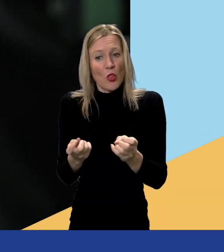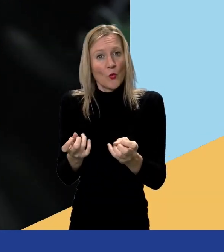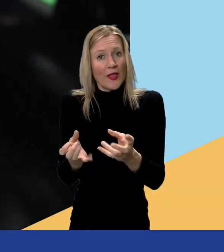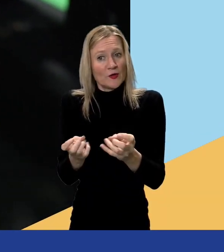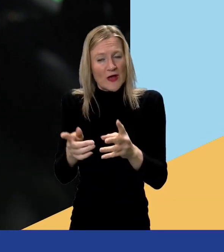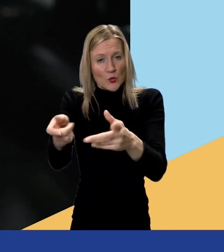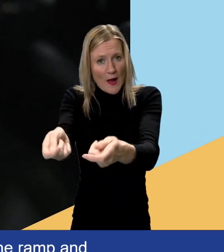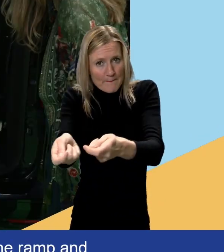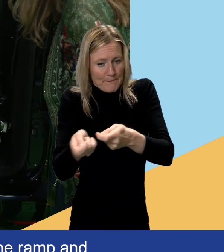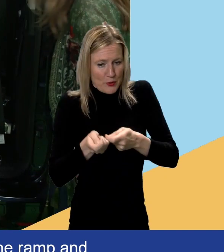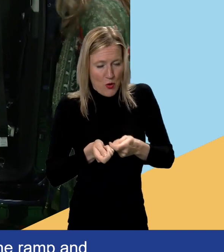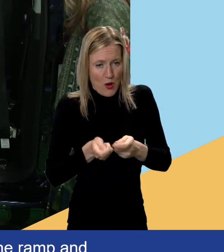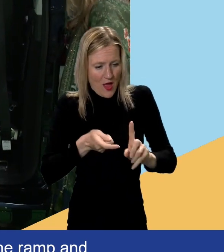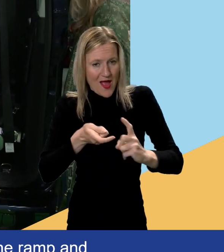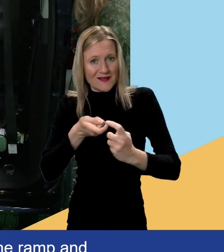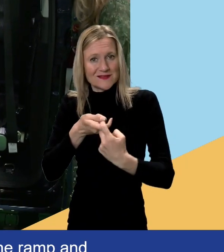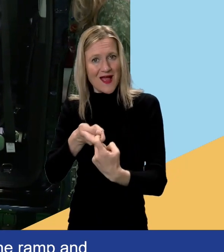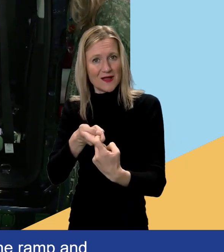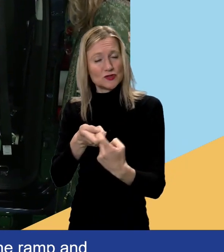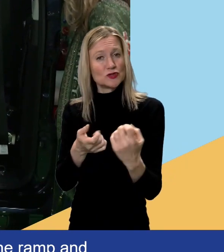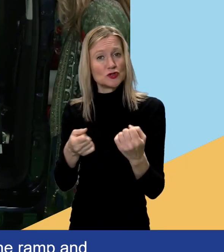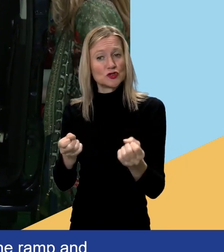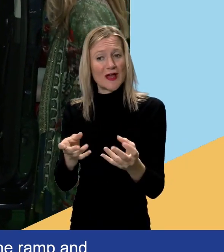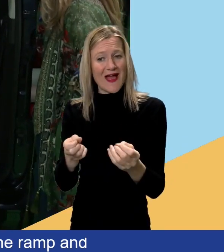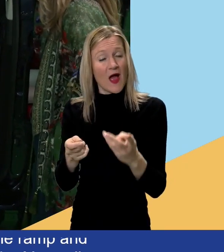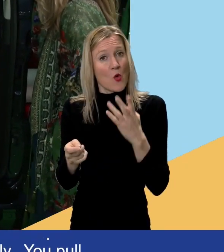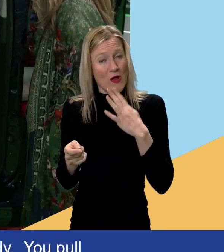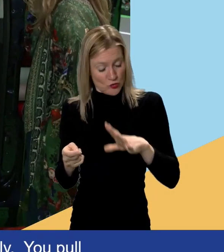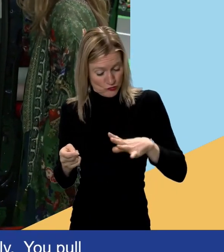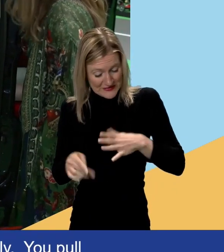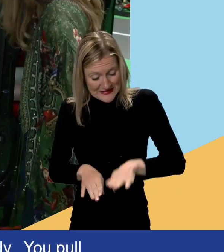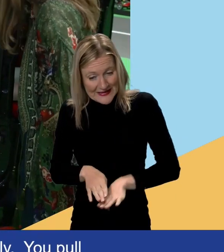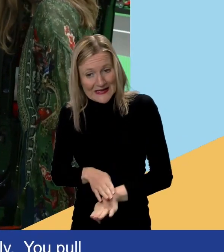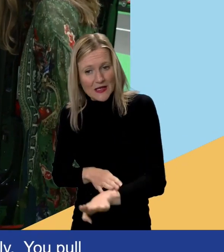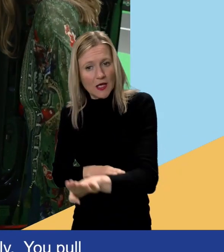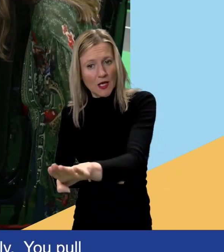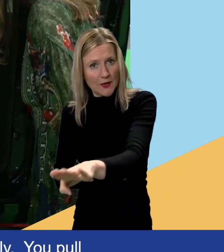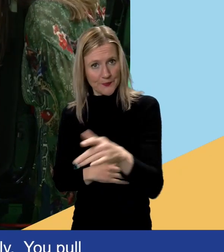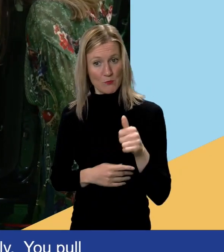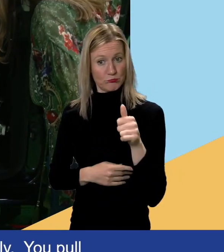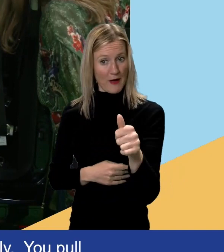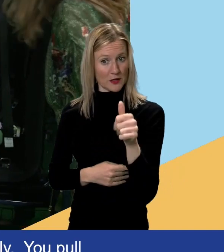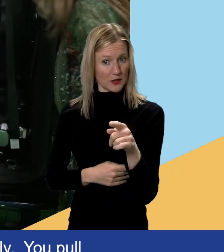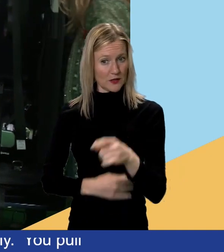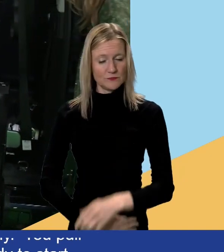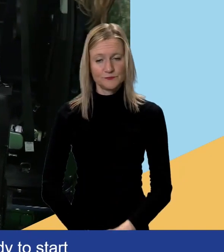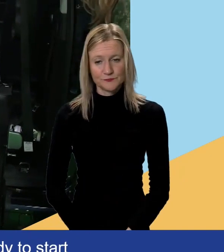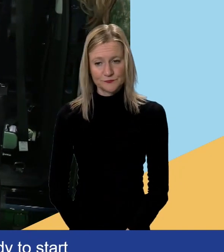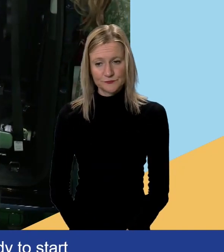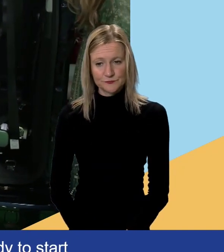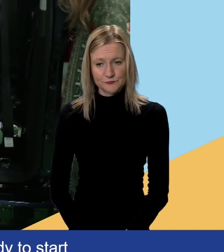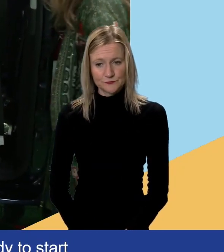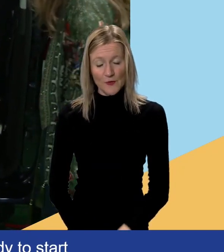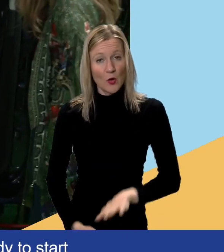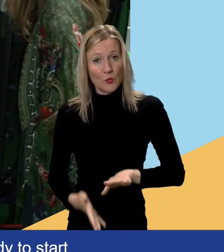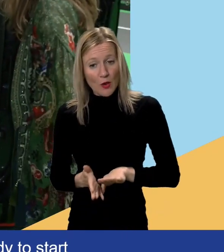is great because you can pull them out and attach them to the chair. When you're ready to start coming in your chair, you simply push this button in, and as you come up the